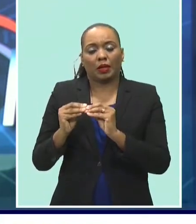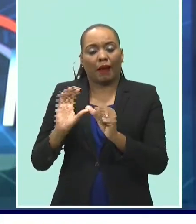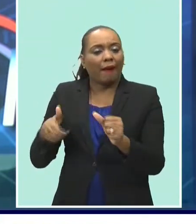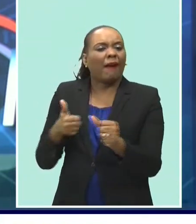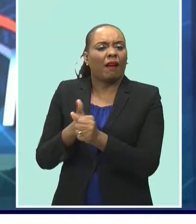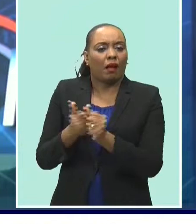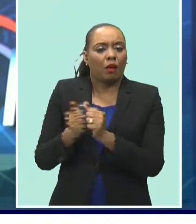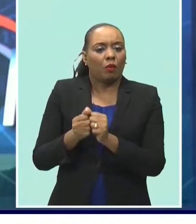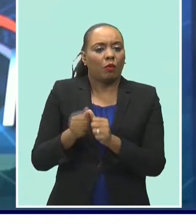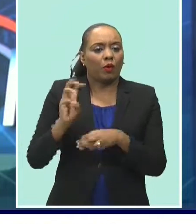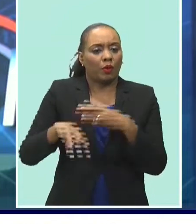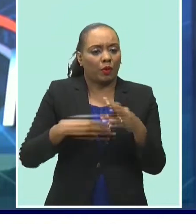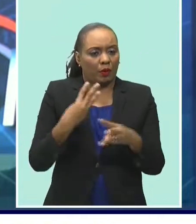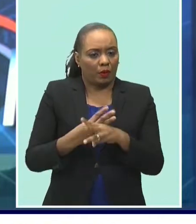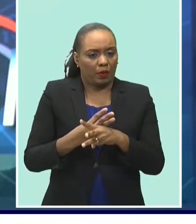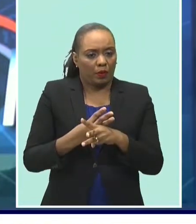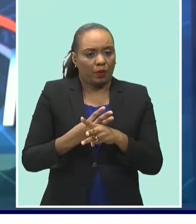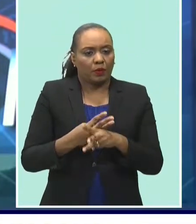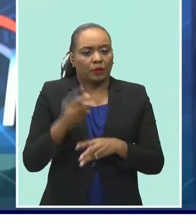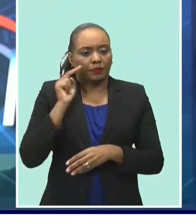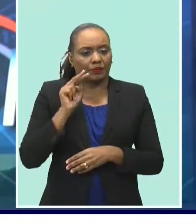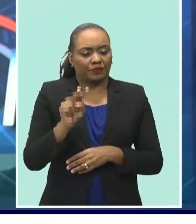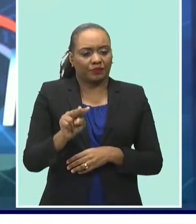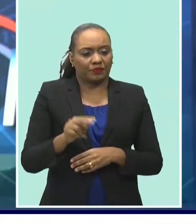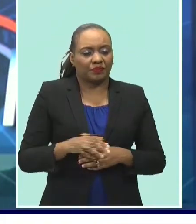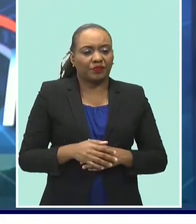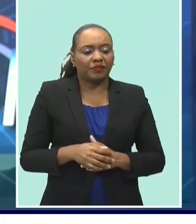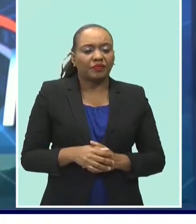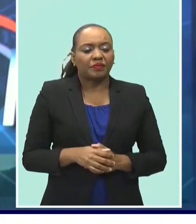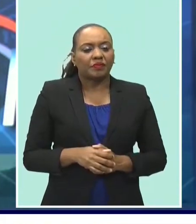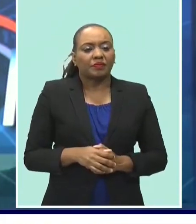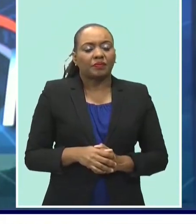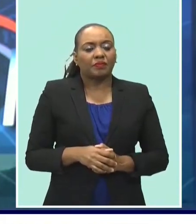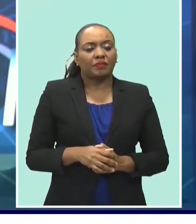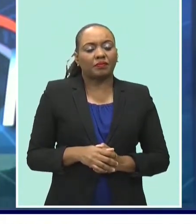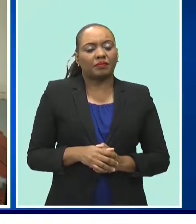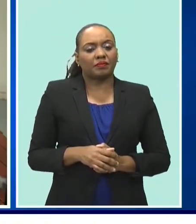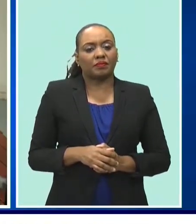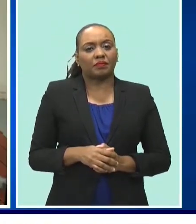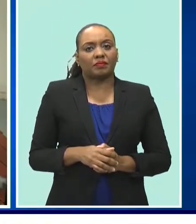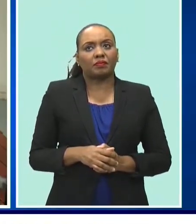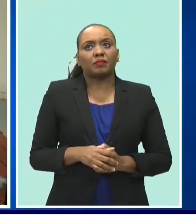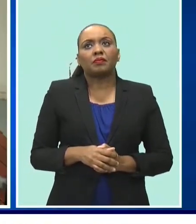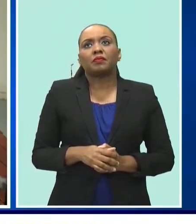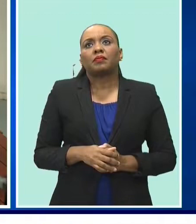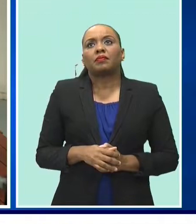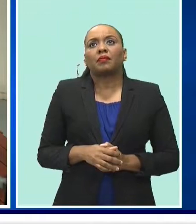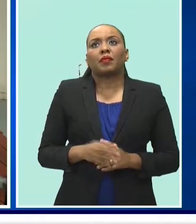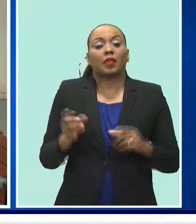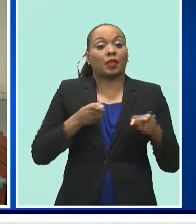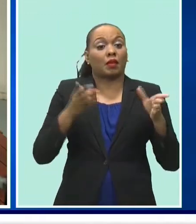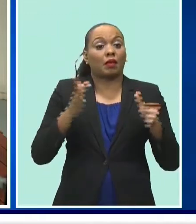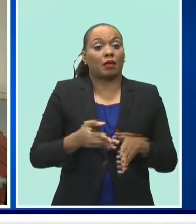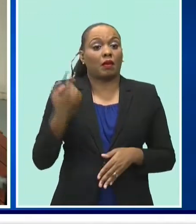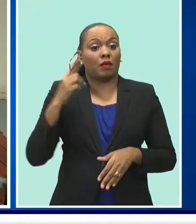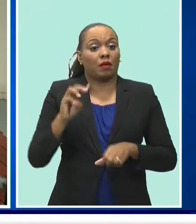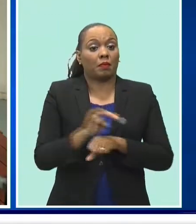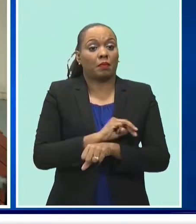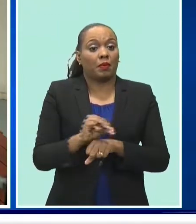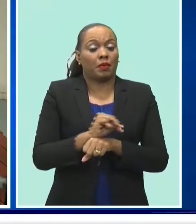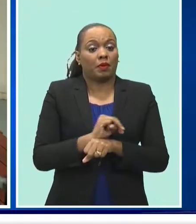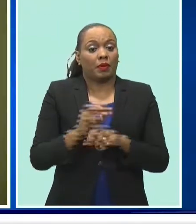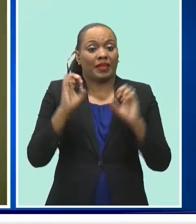current affairs program, The People's Business. Sharika Griffith tells us more. According to the director of the Ministry of